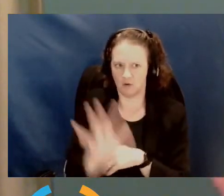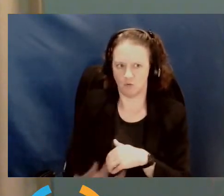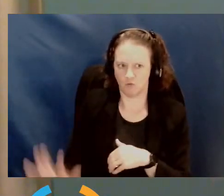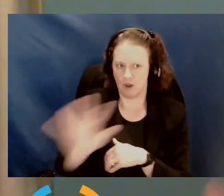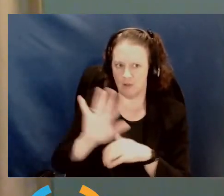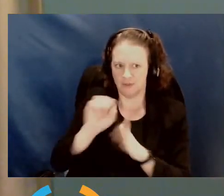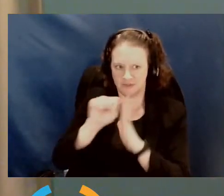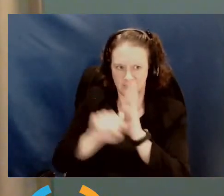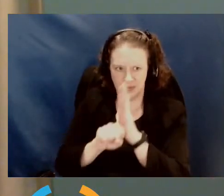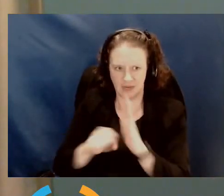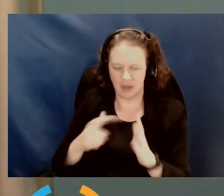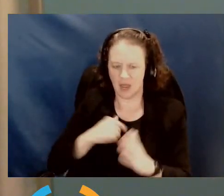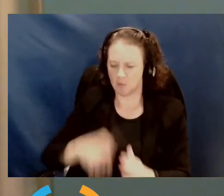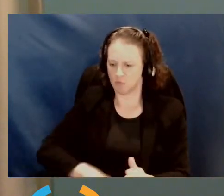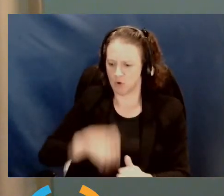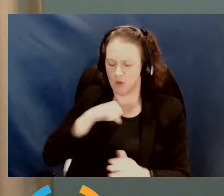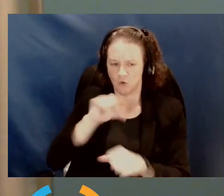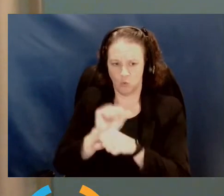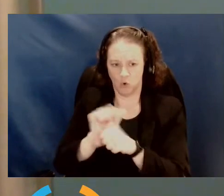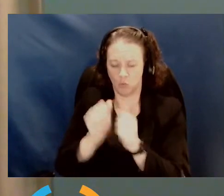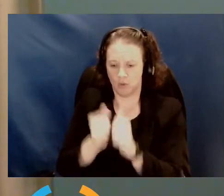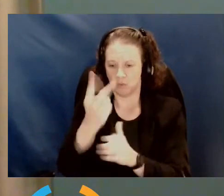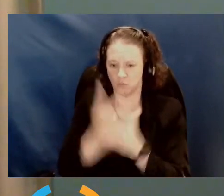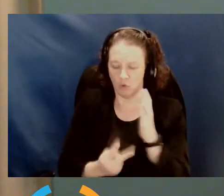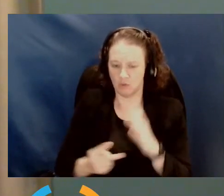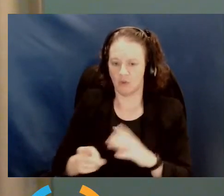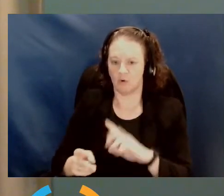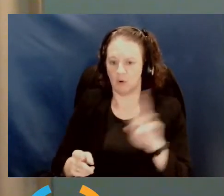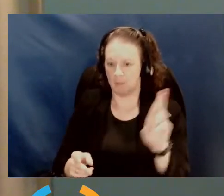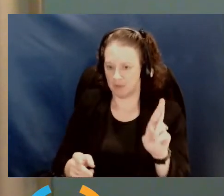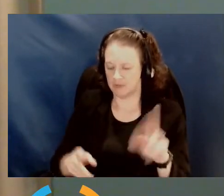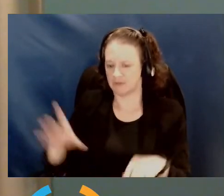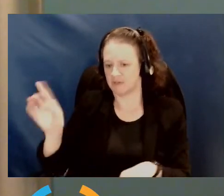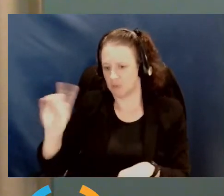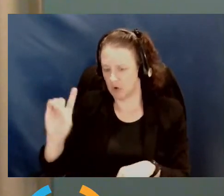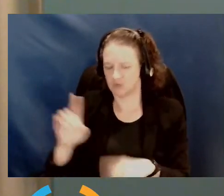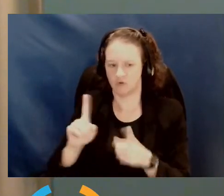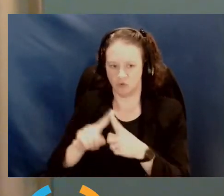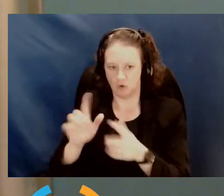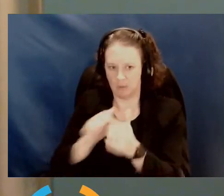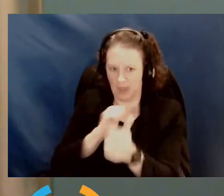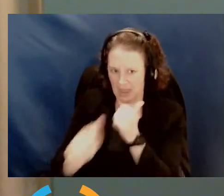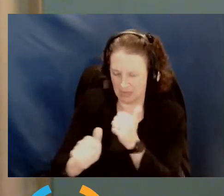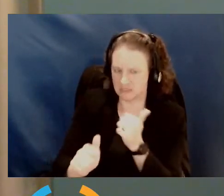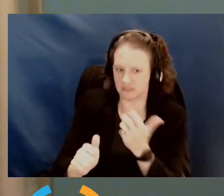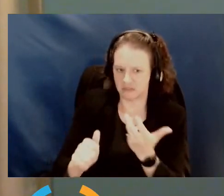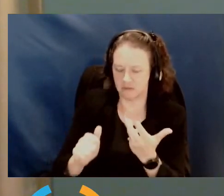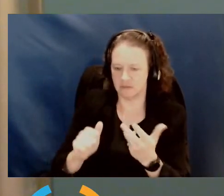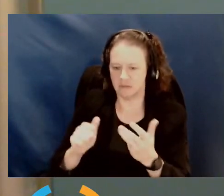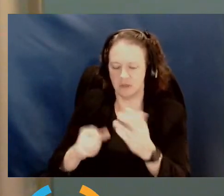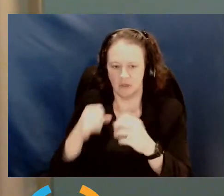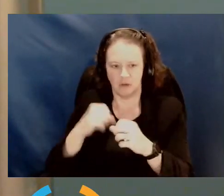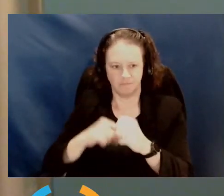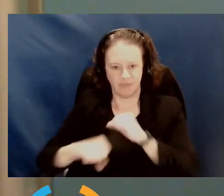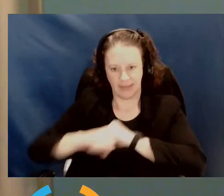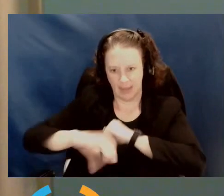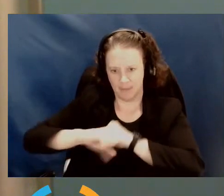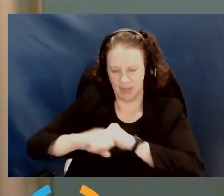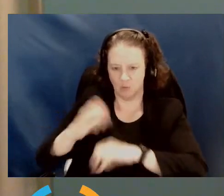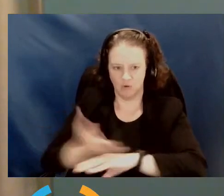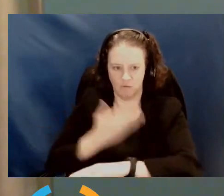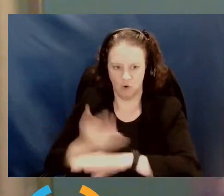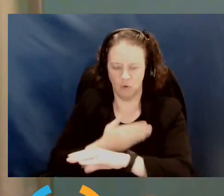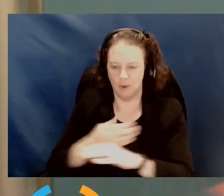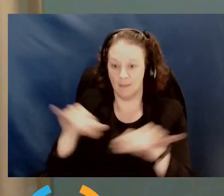both parties to help pass campaign finance reform. Measure 107 that Oregonians are going to see on their ballot this fall. Please vote